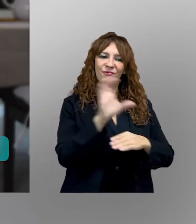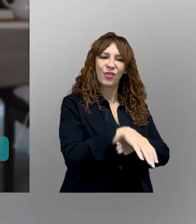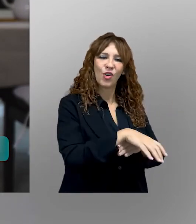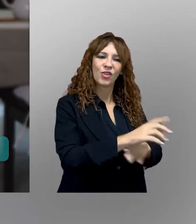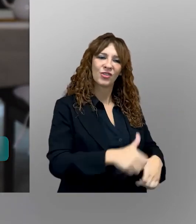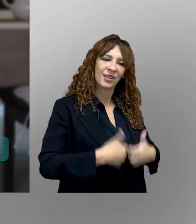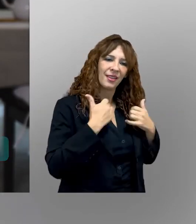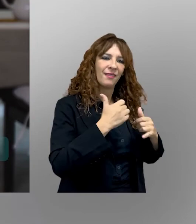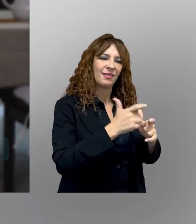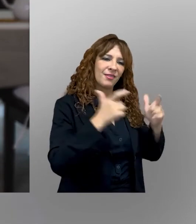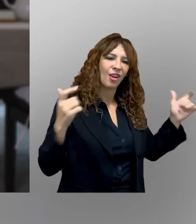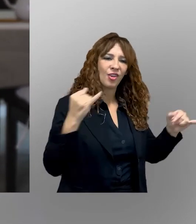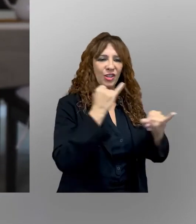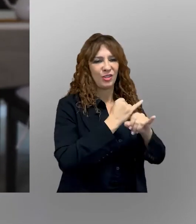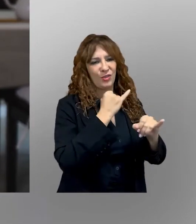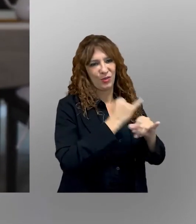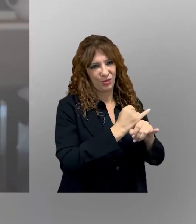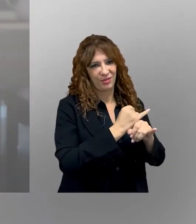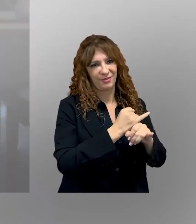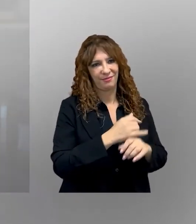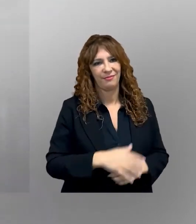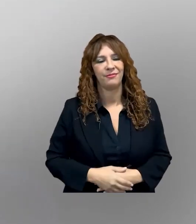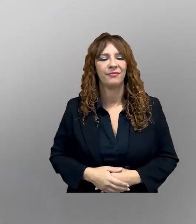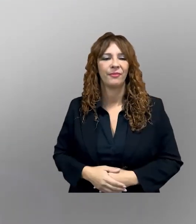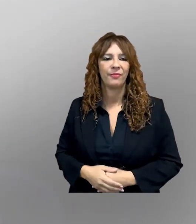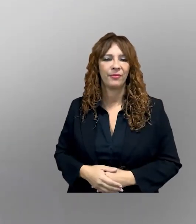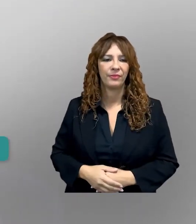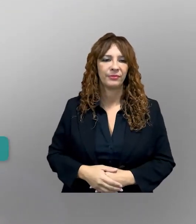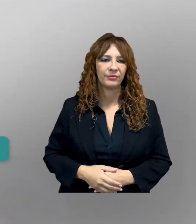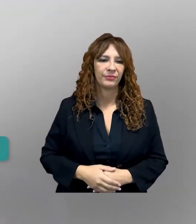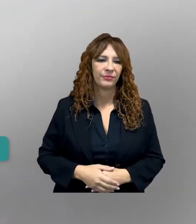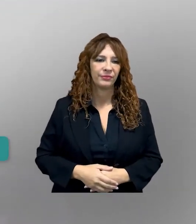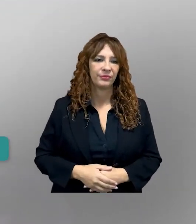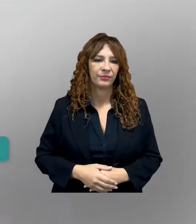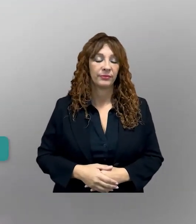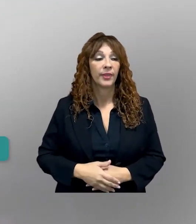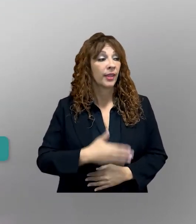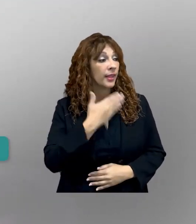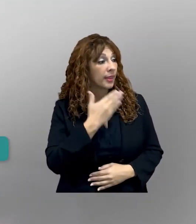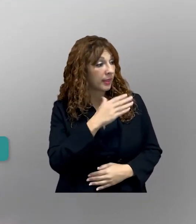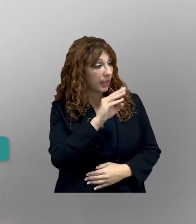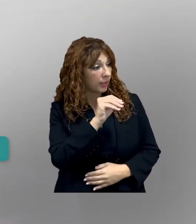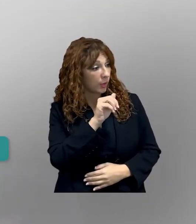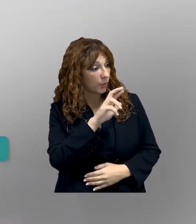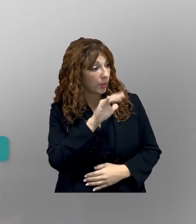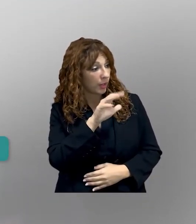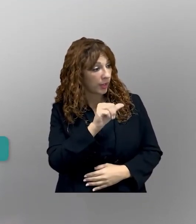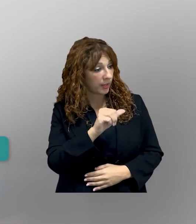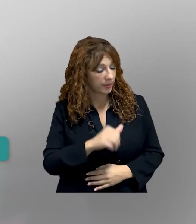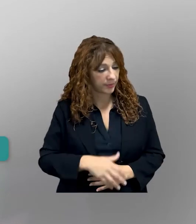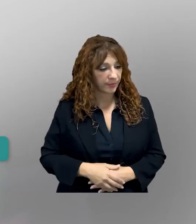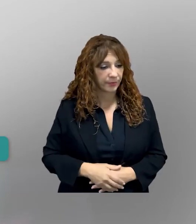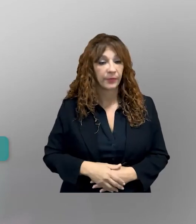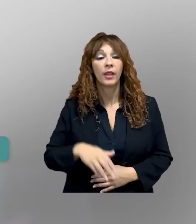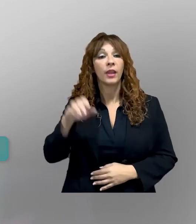to live in large institutional settings. Zena Nadich speaks at a press conference in 2004. Thank you, Martha.